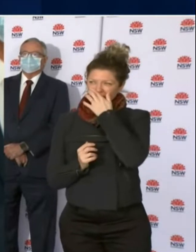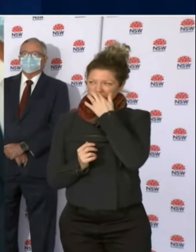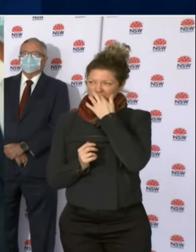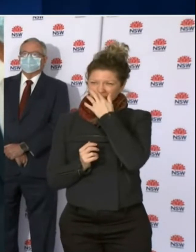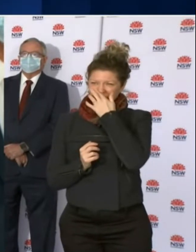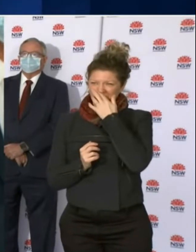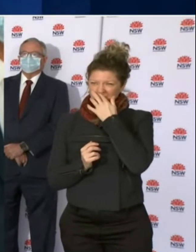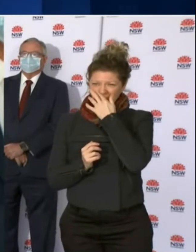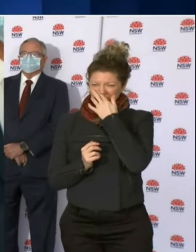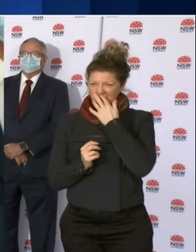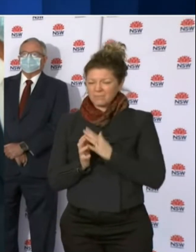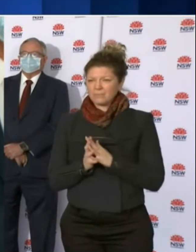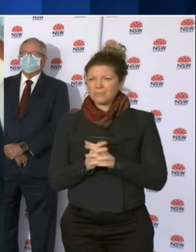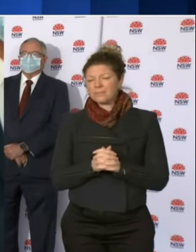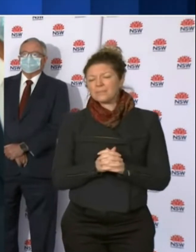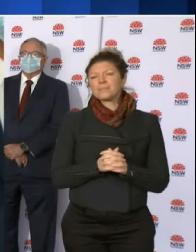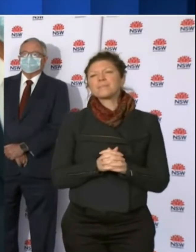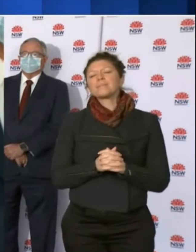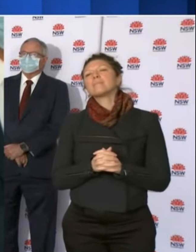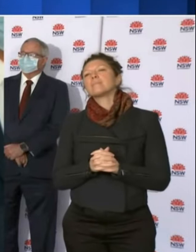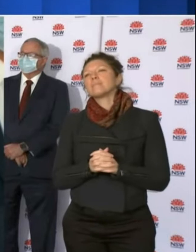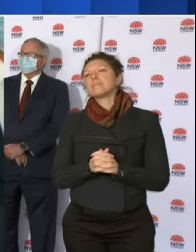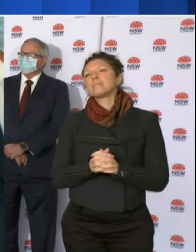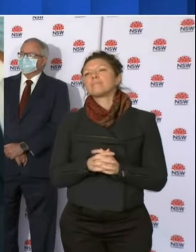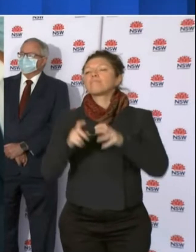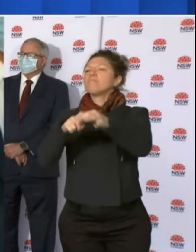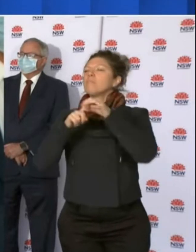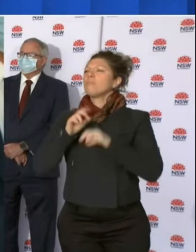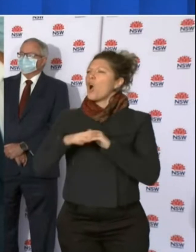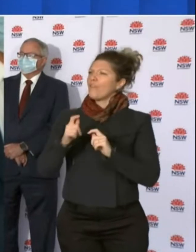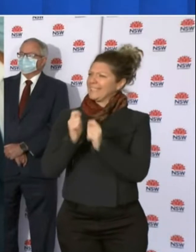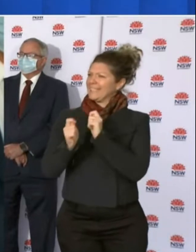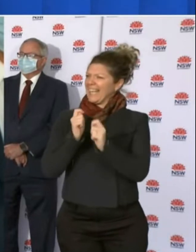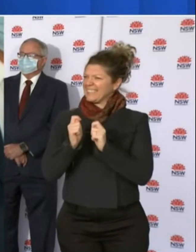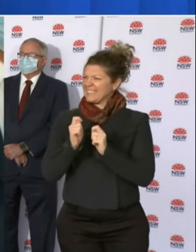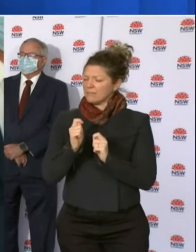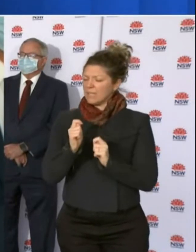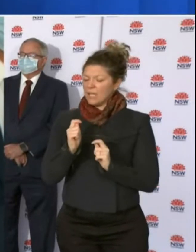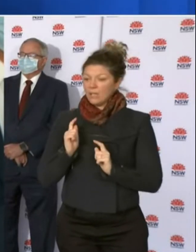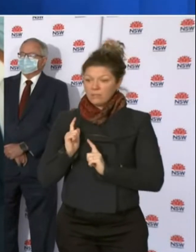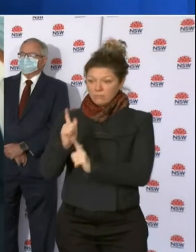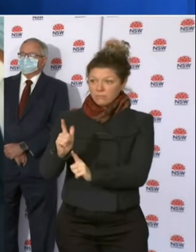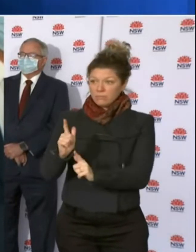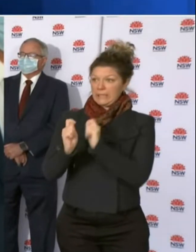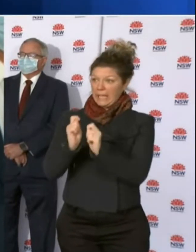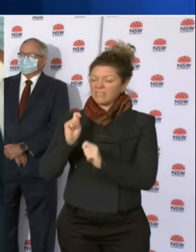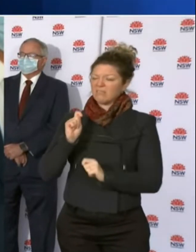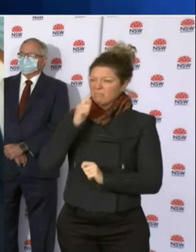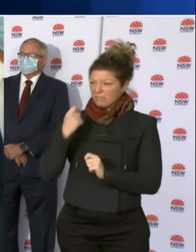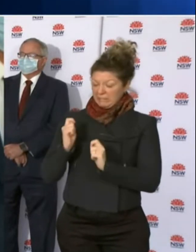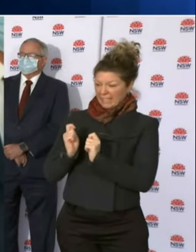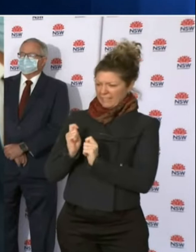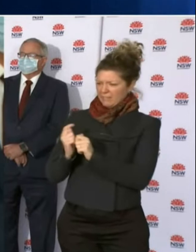testing and the turnaround time for testing rates? It seems to be a fair bit. What's